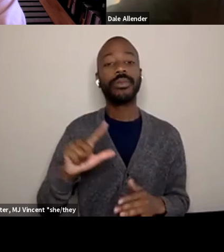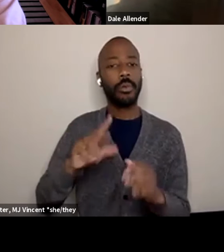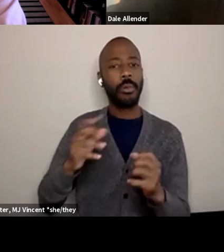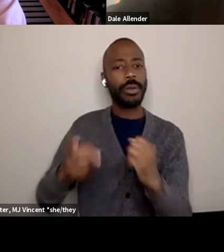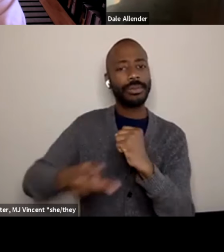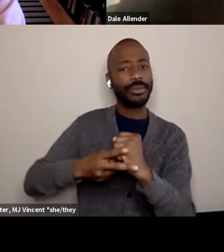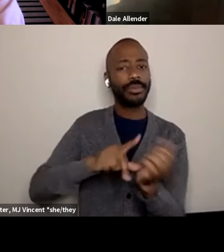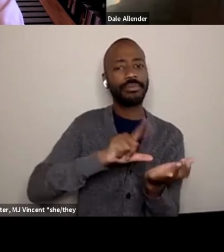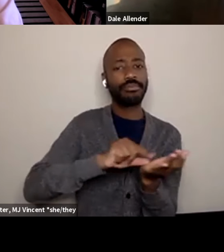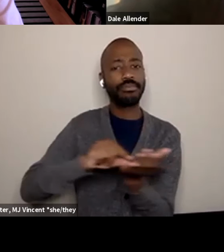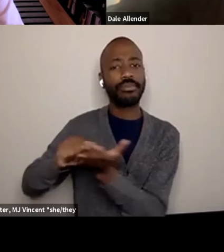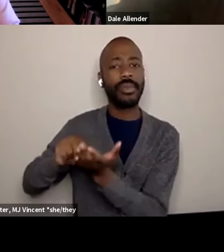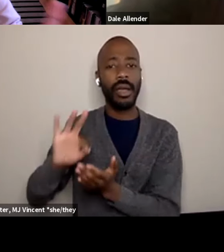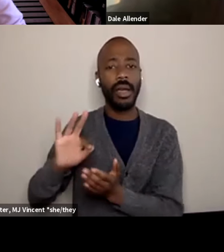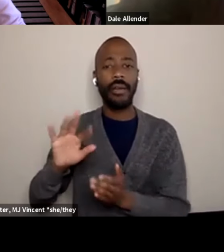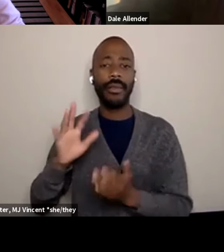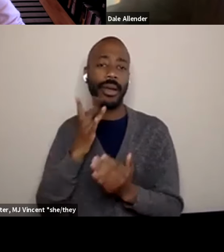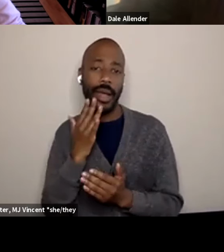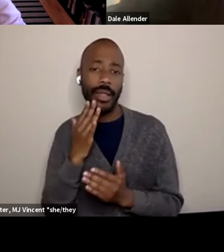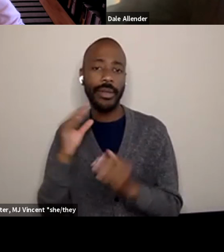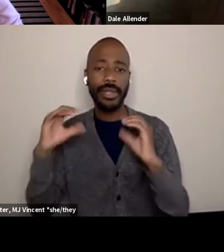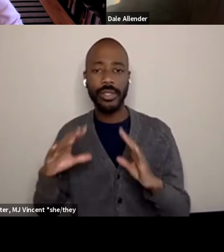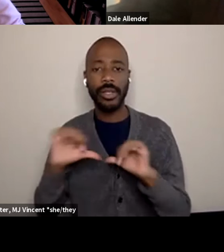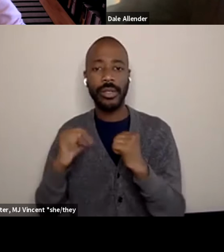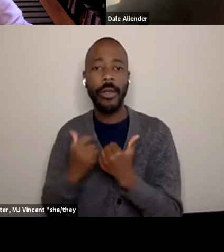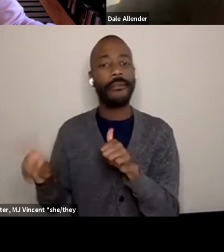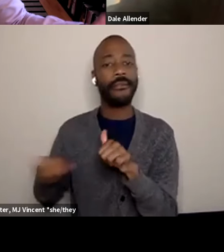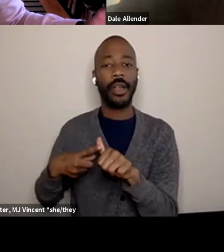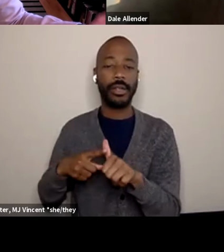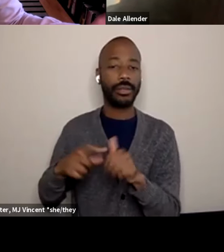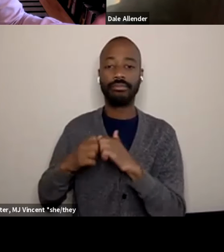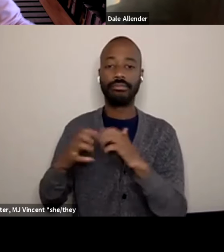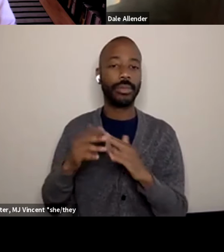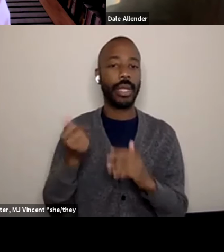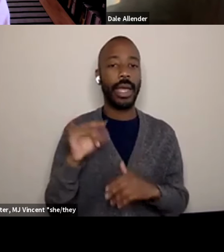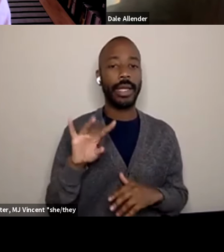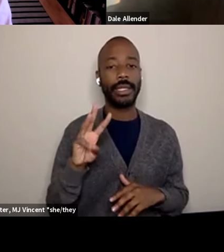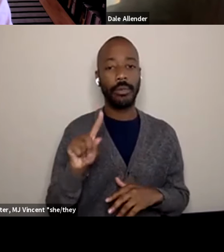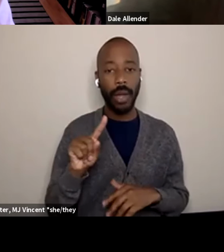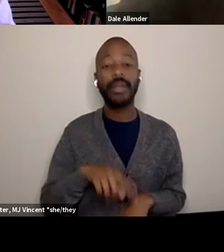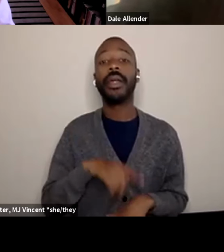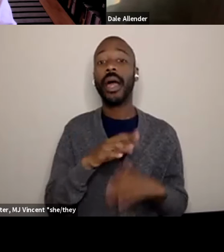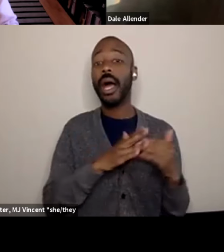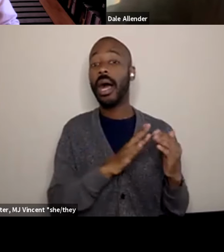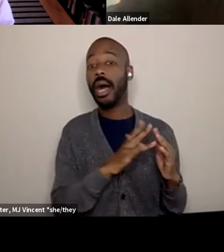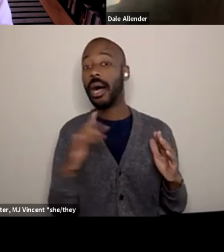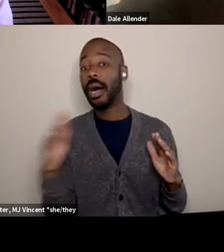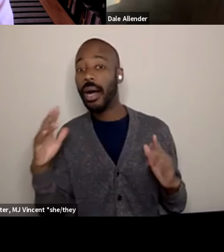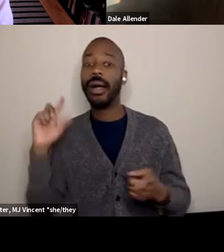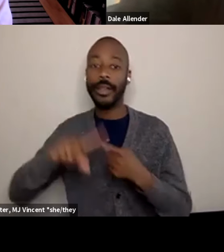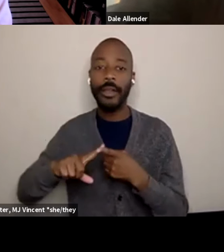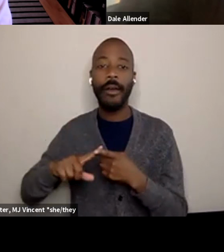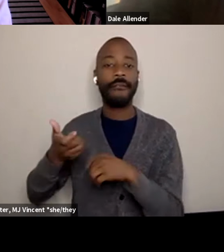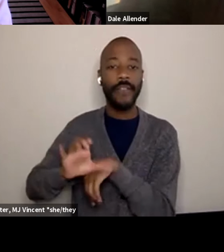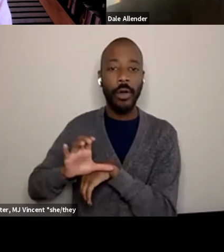colored teacher associations. You know, the first one existed in 1861, and we know that they existed up until the time they were forced to integrate themselves